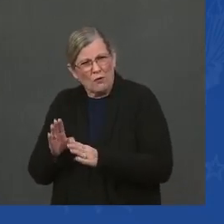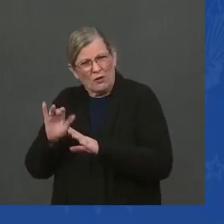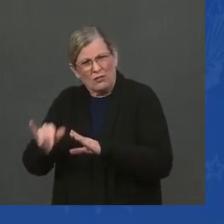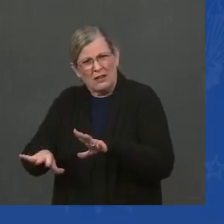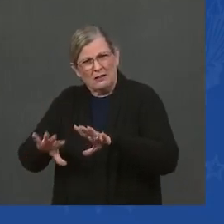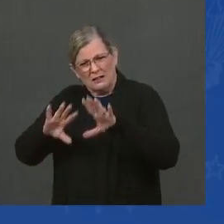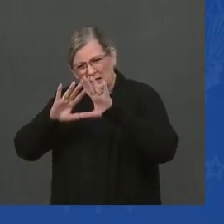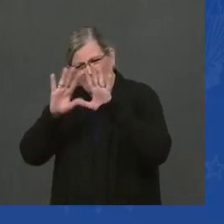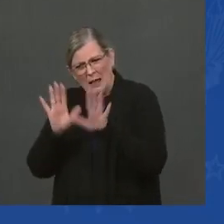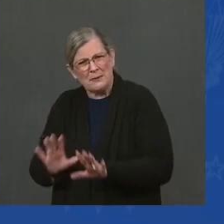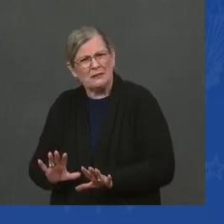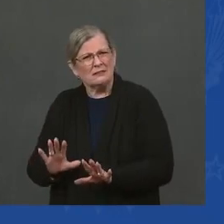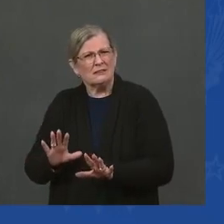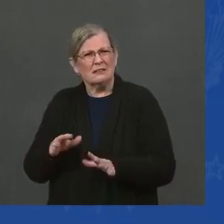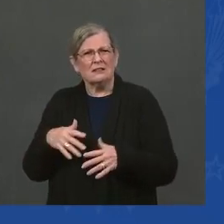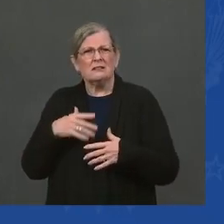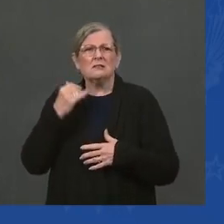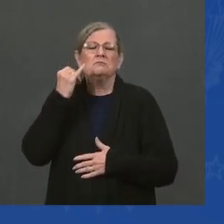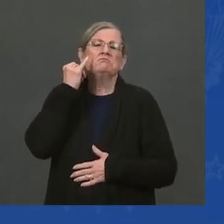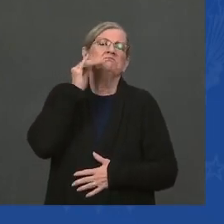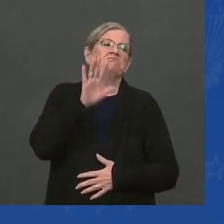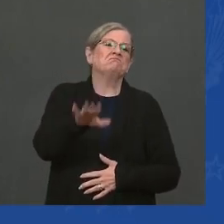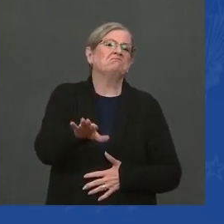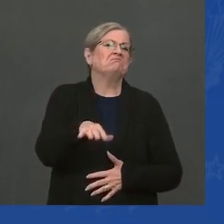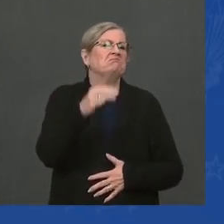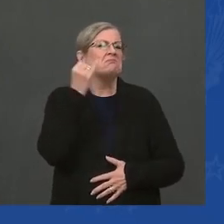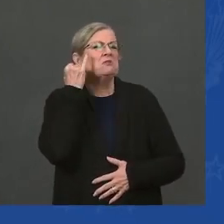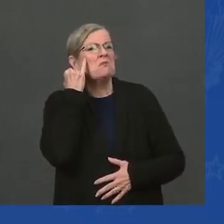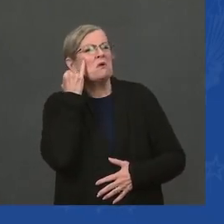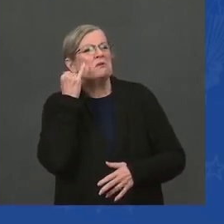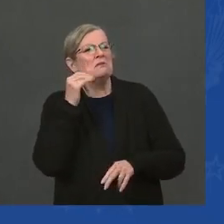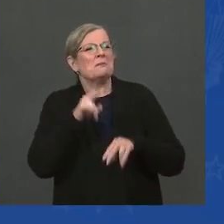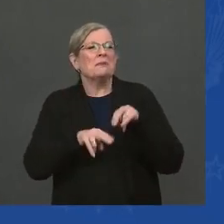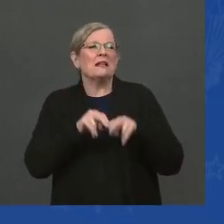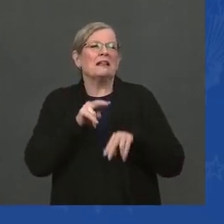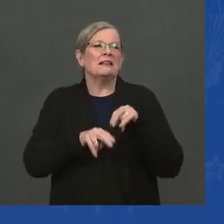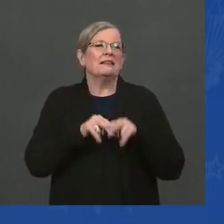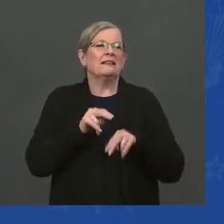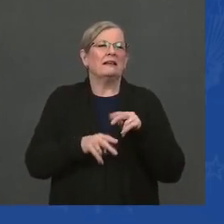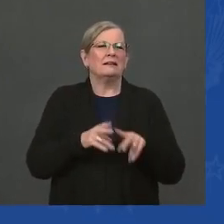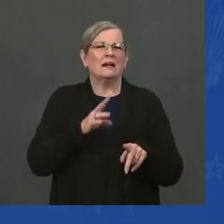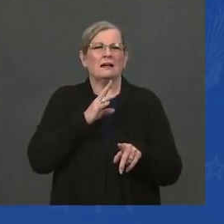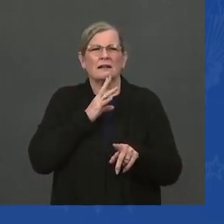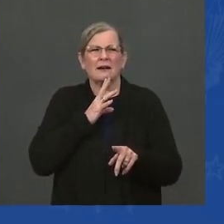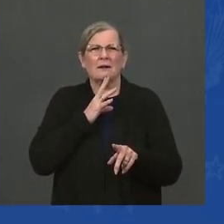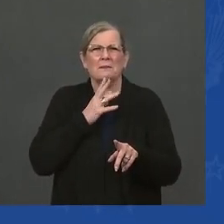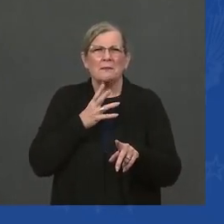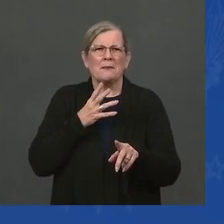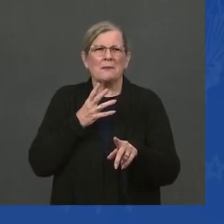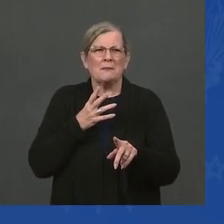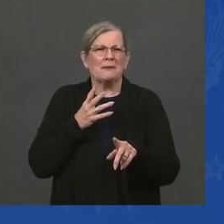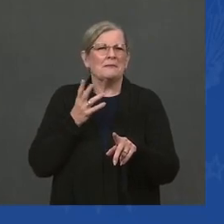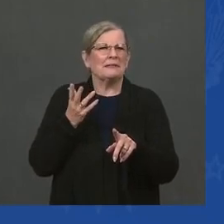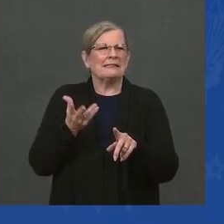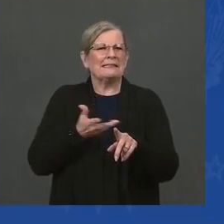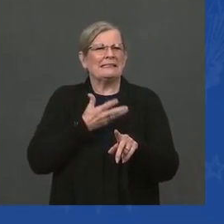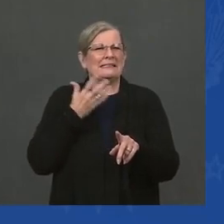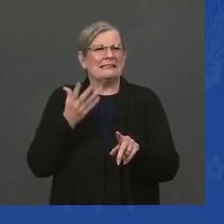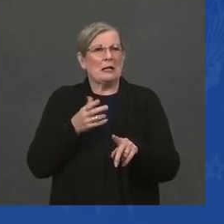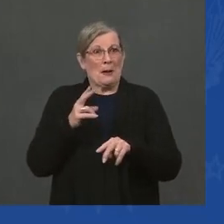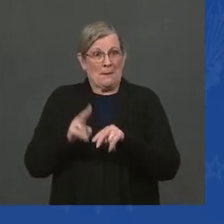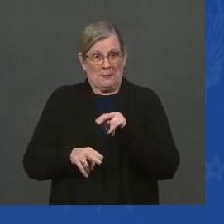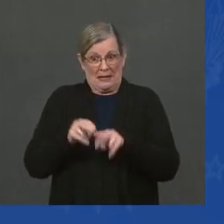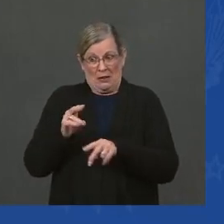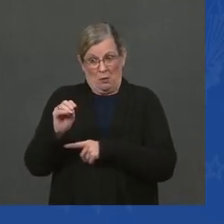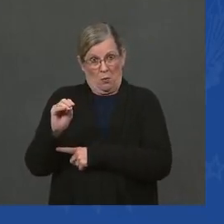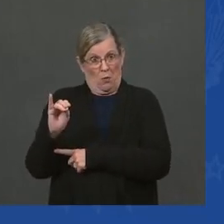if you build a gas or oil refinery, you're going to have that for the next 30 years.